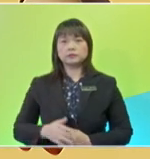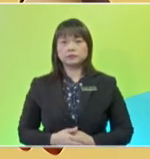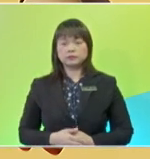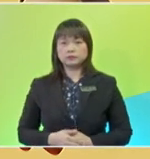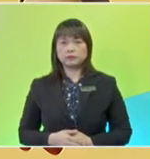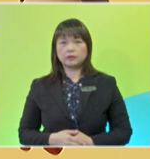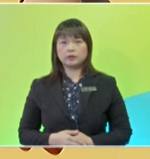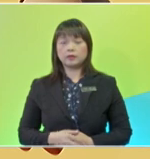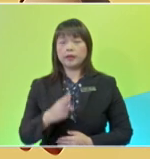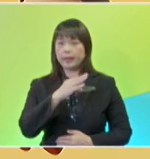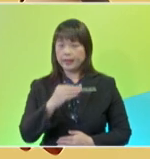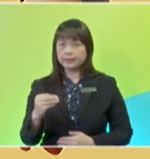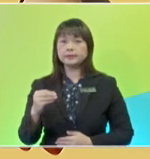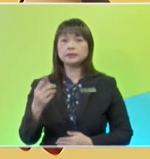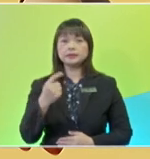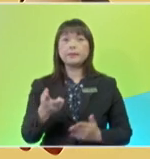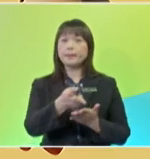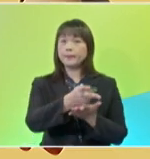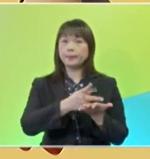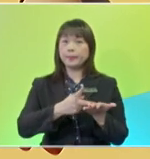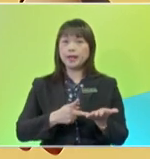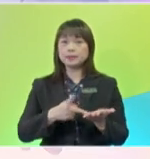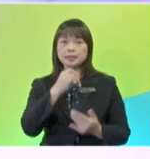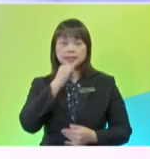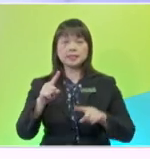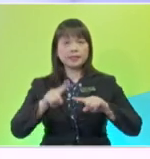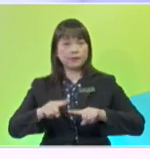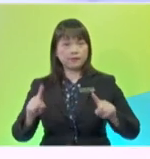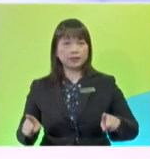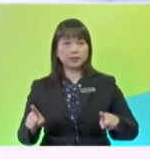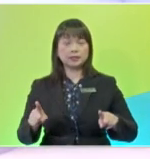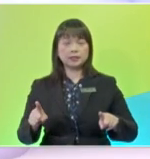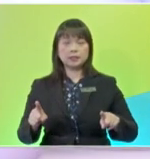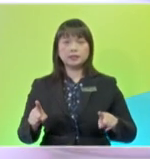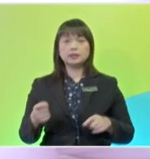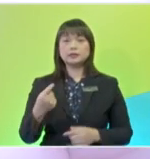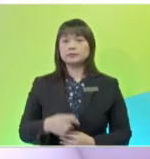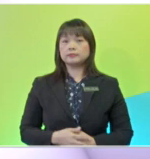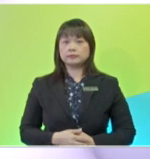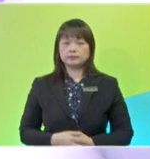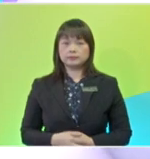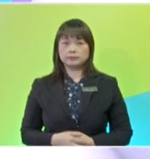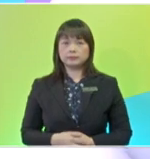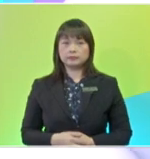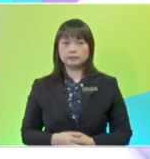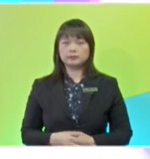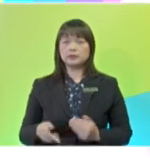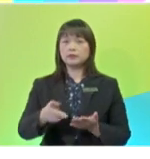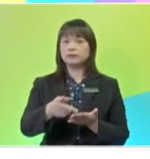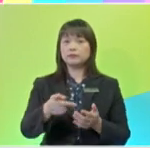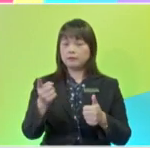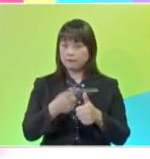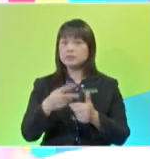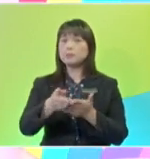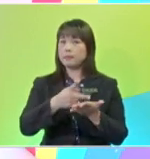different. Mm-hmm. So first, the first part of the Gibbous Moon is the right side being lit up, correct?